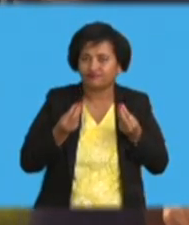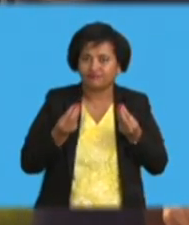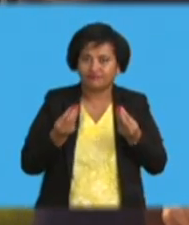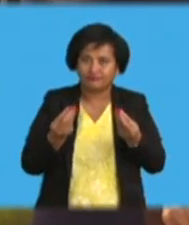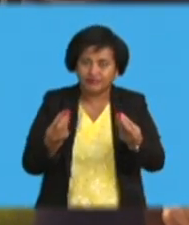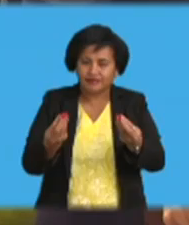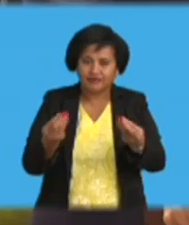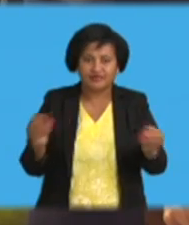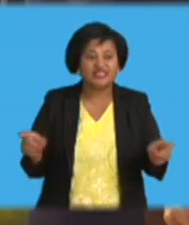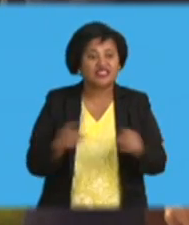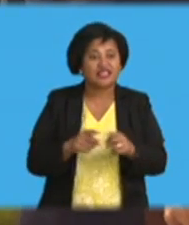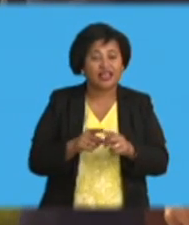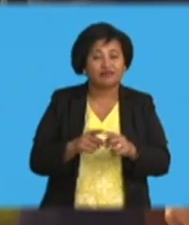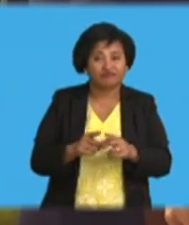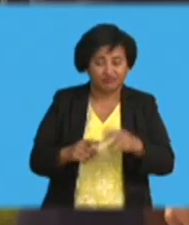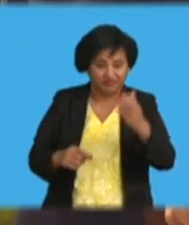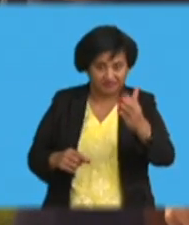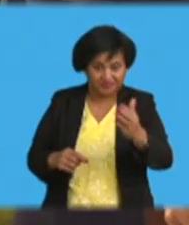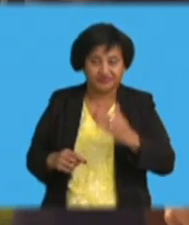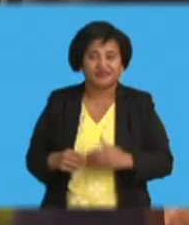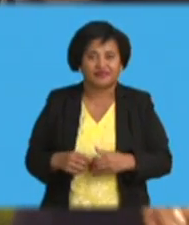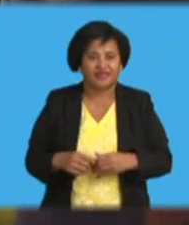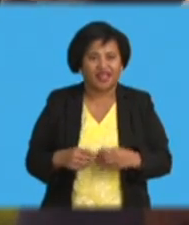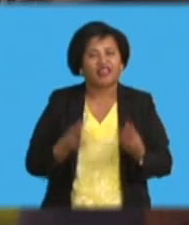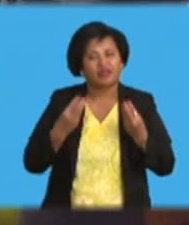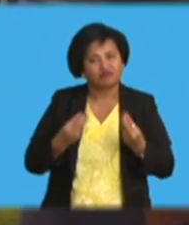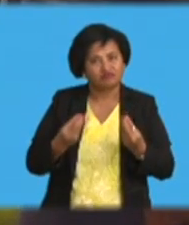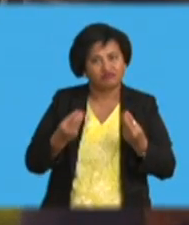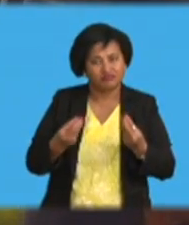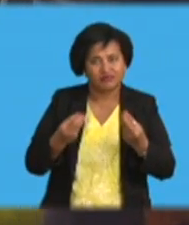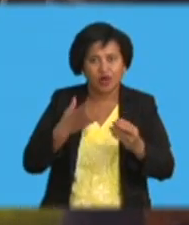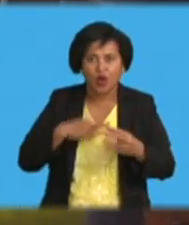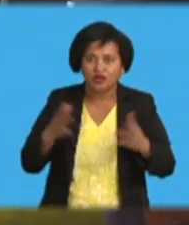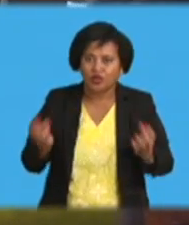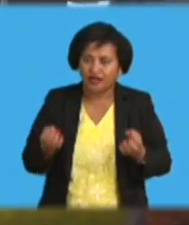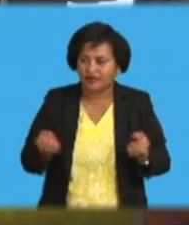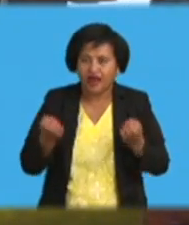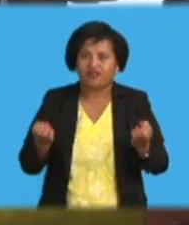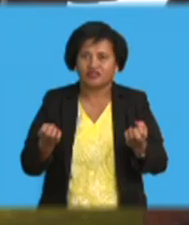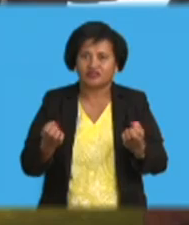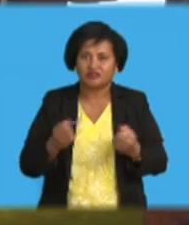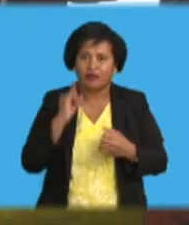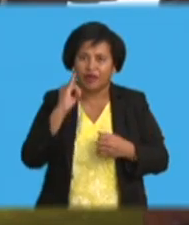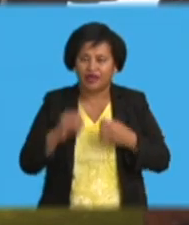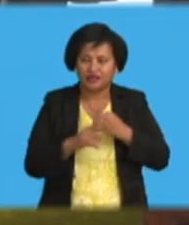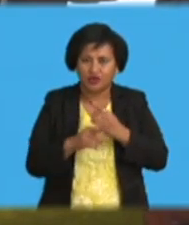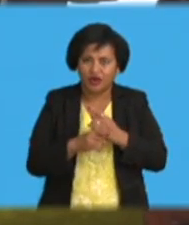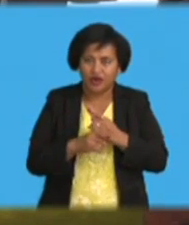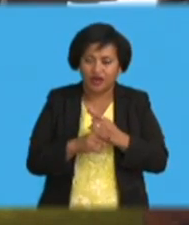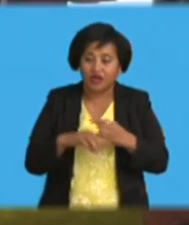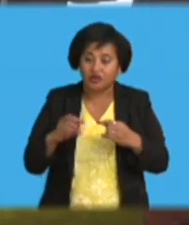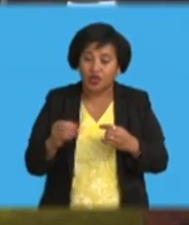like those on that side of the House choose to do so over and over again. What is really astounding, Madam Speaker, is that after failing to condemn this sort